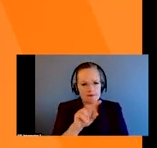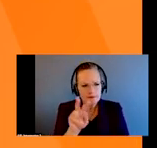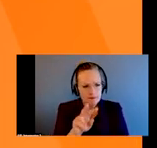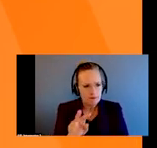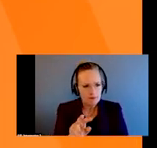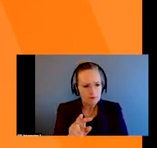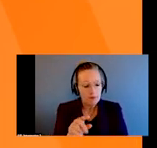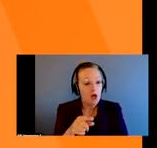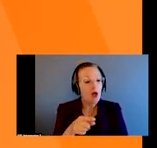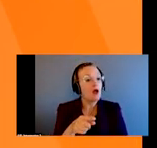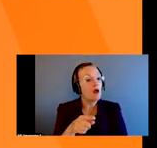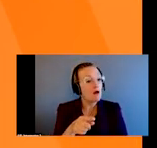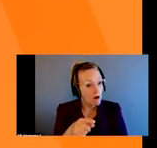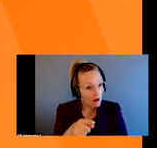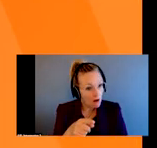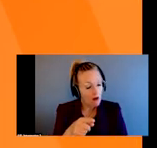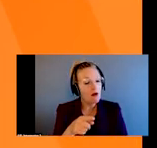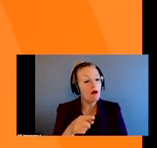Great.